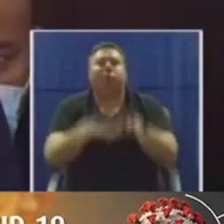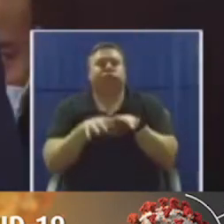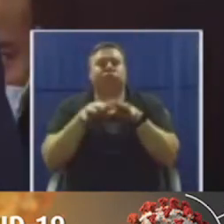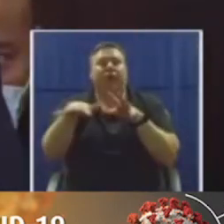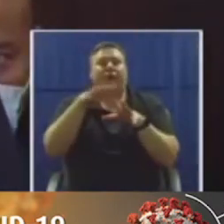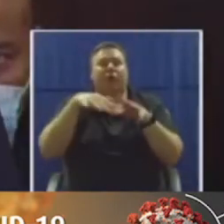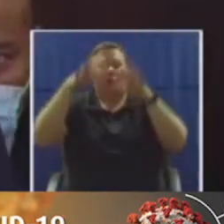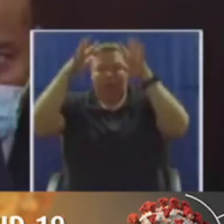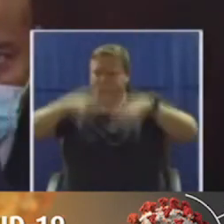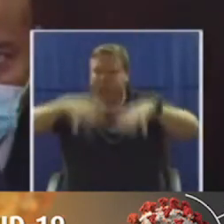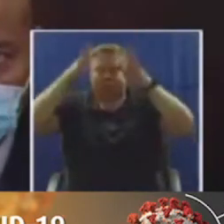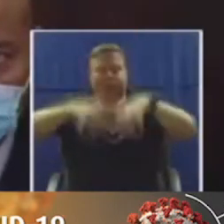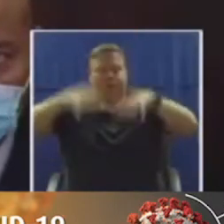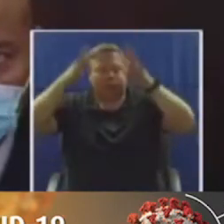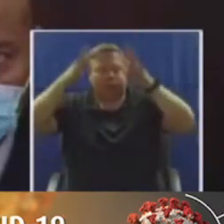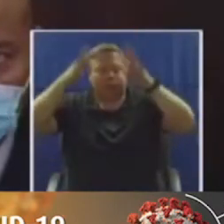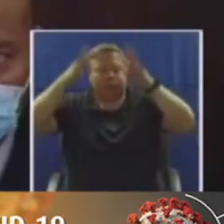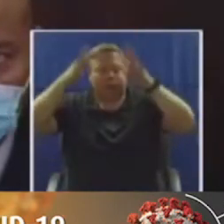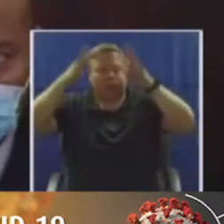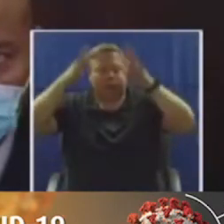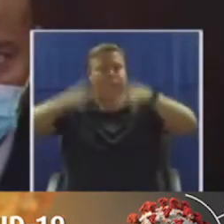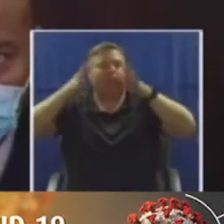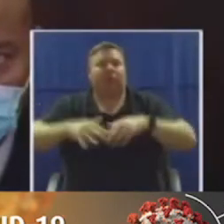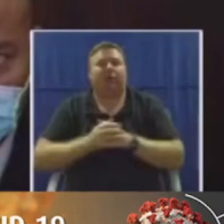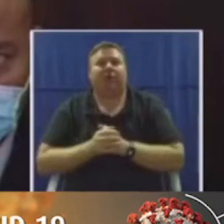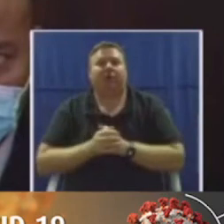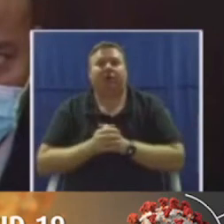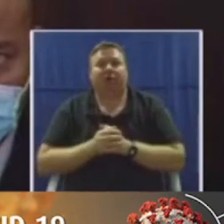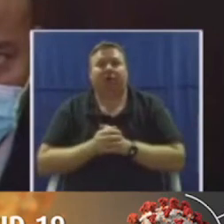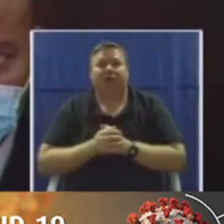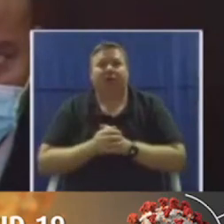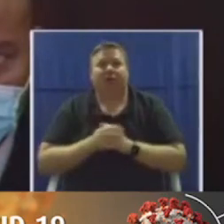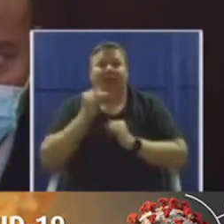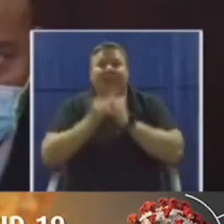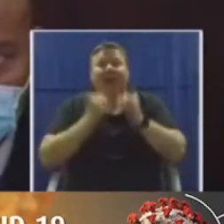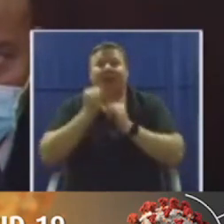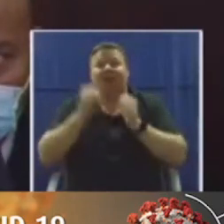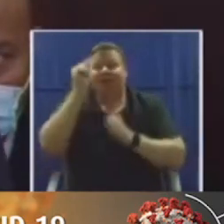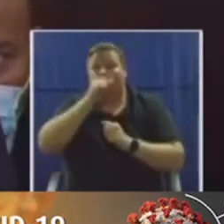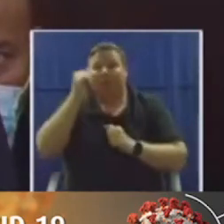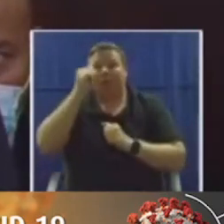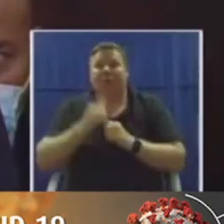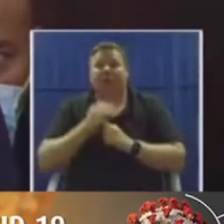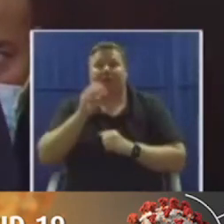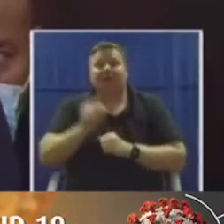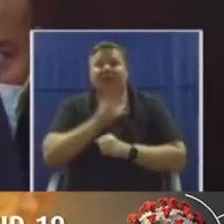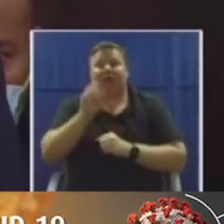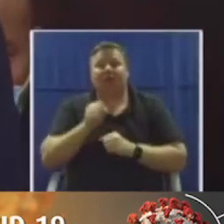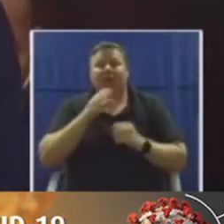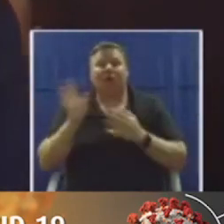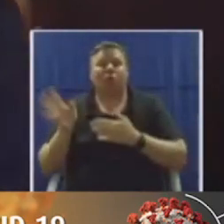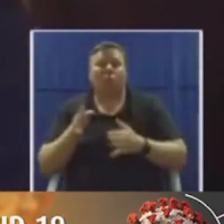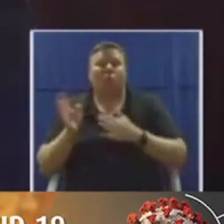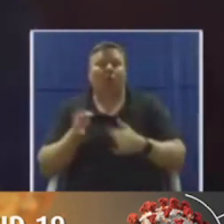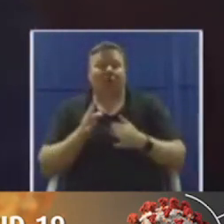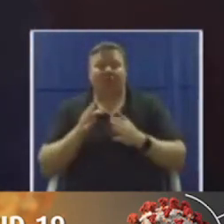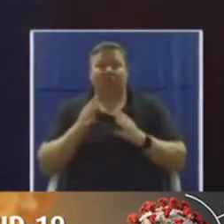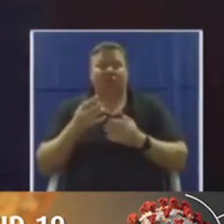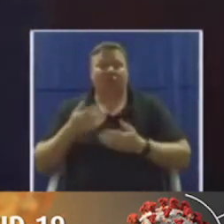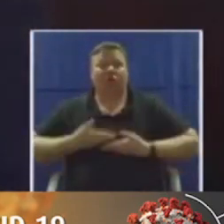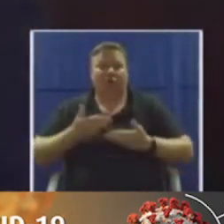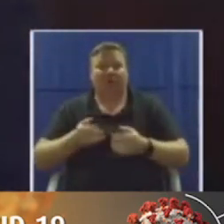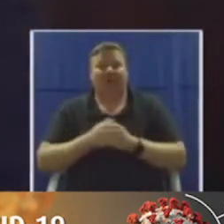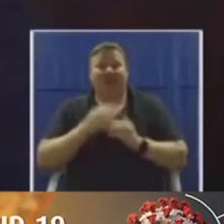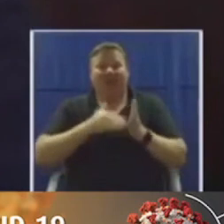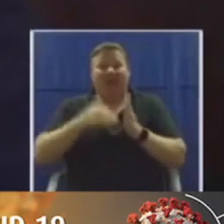without respite. A day later, 11 April, South African Weather Services upgraded the level to a